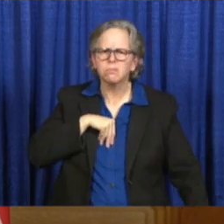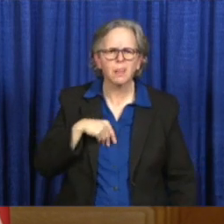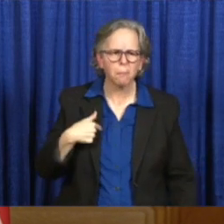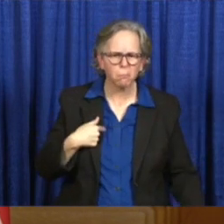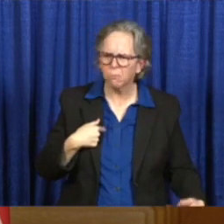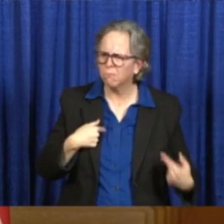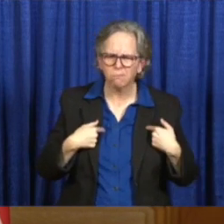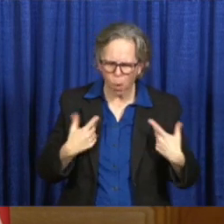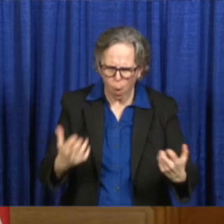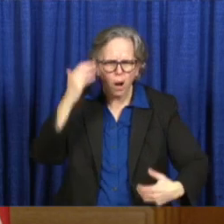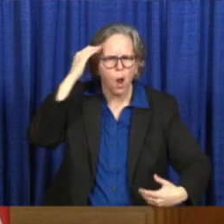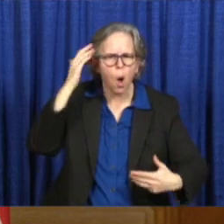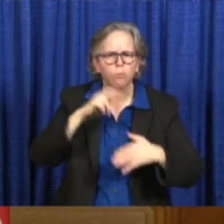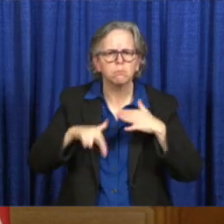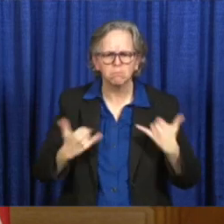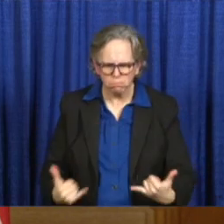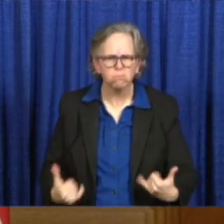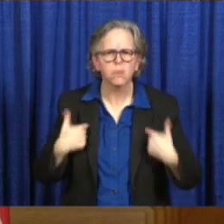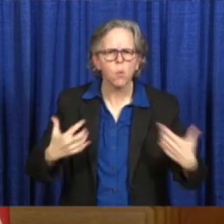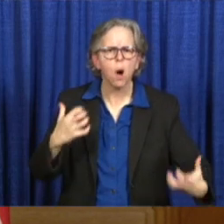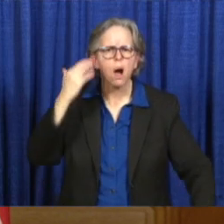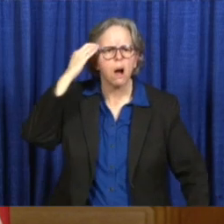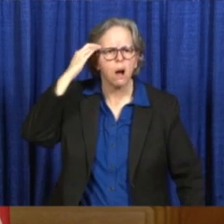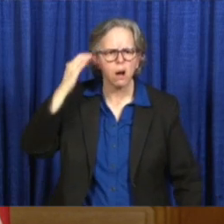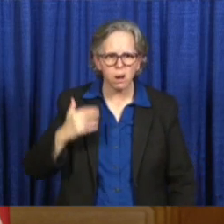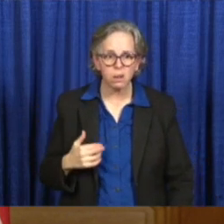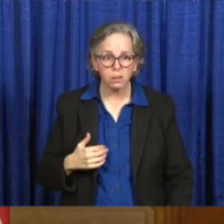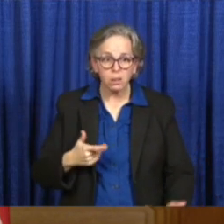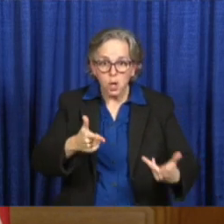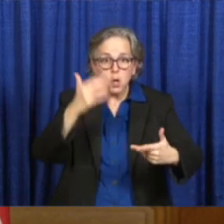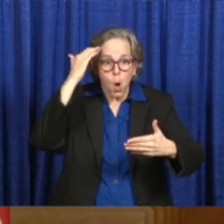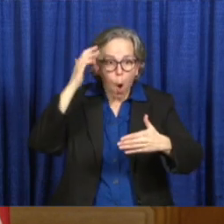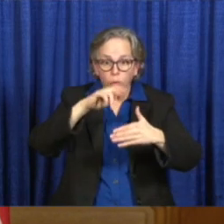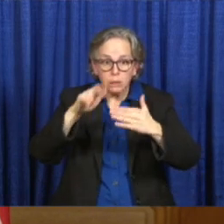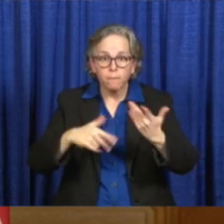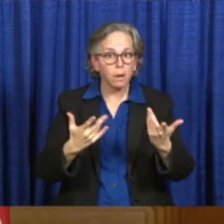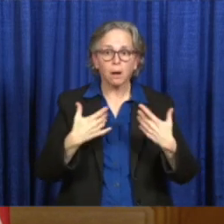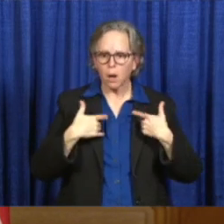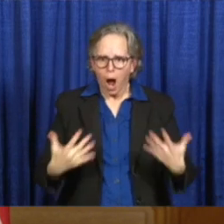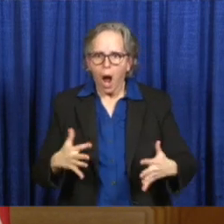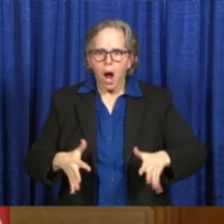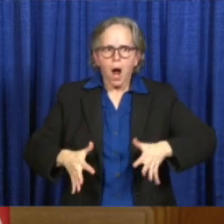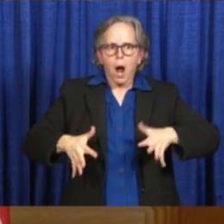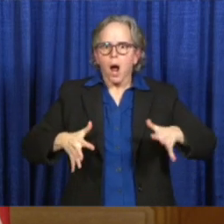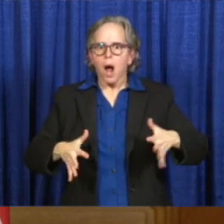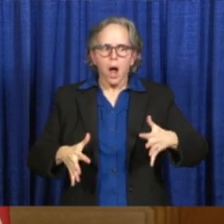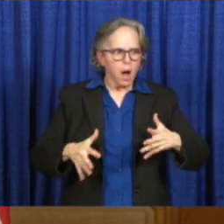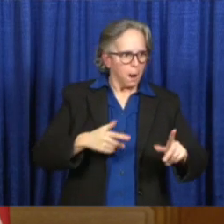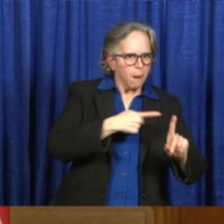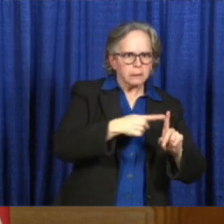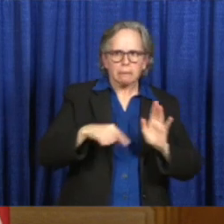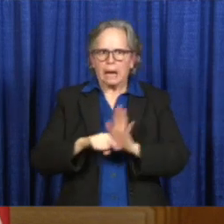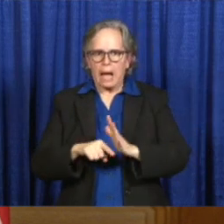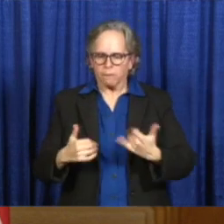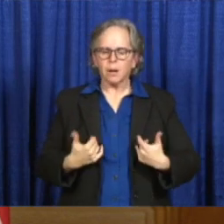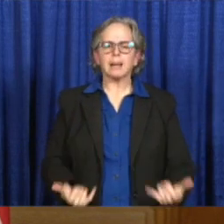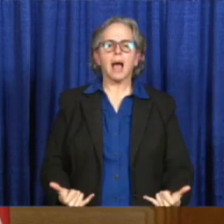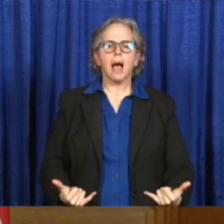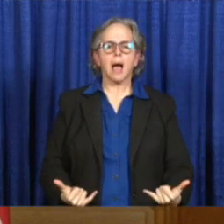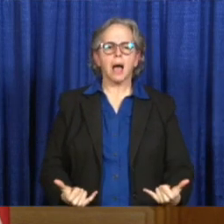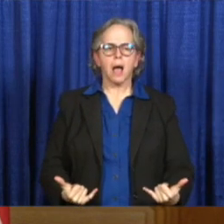knowing when someone tests positive or doesn't test positive is information that we very, very desperately